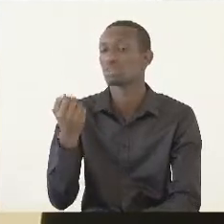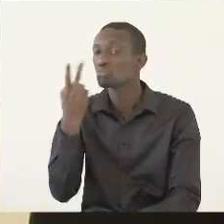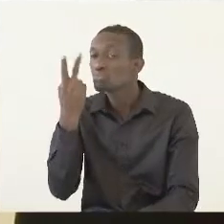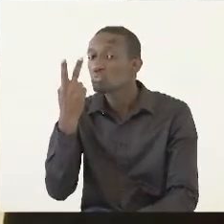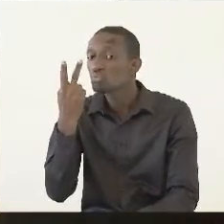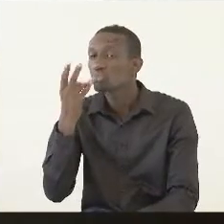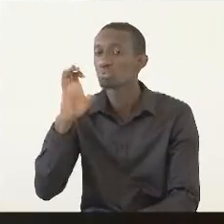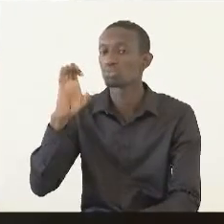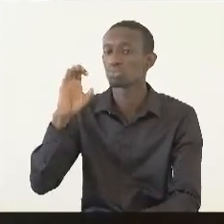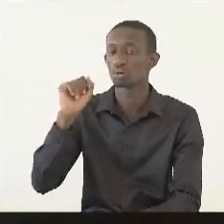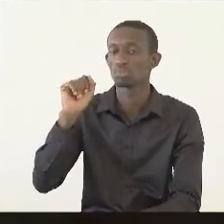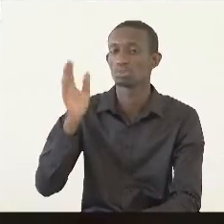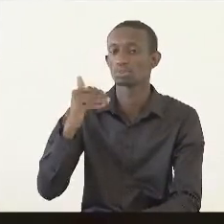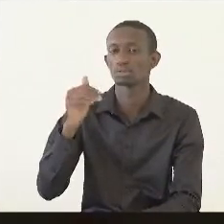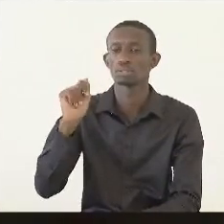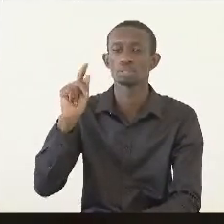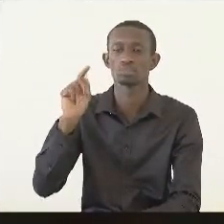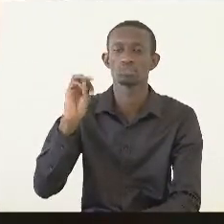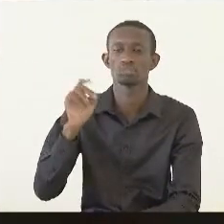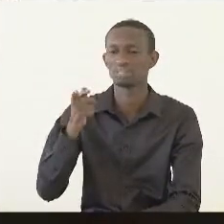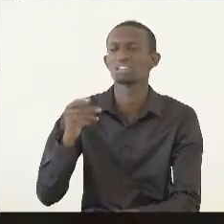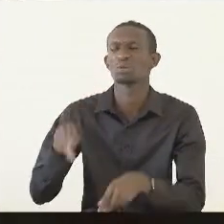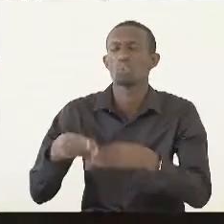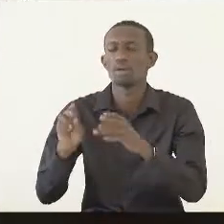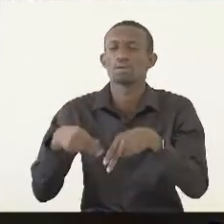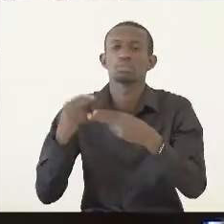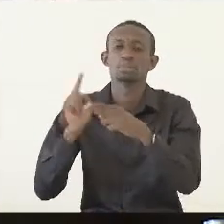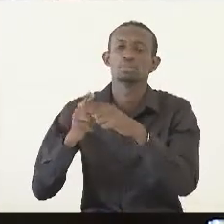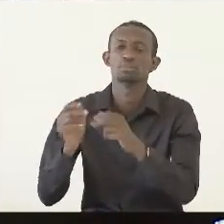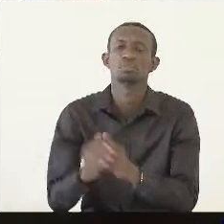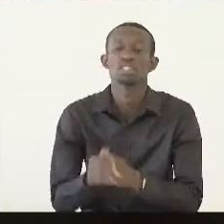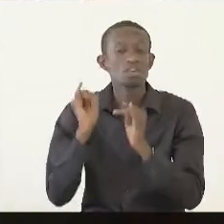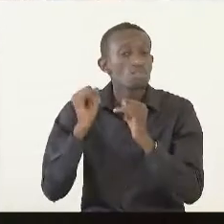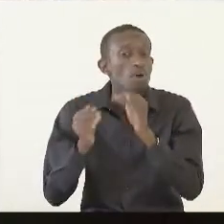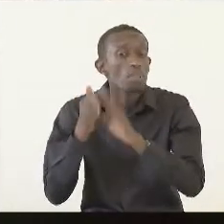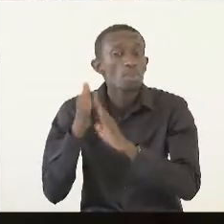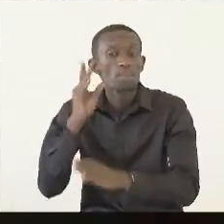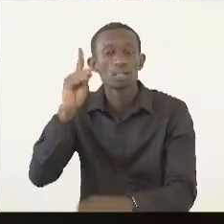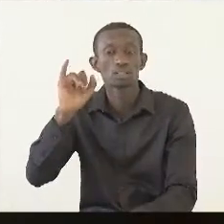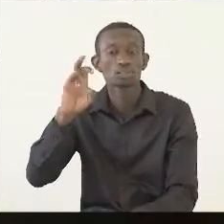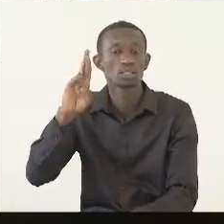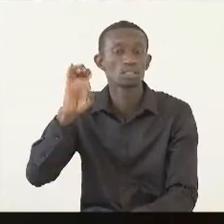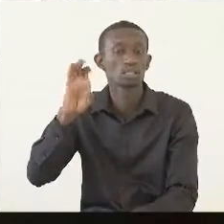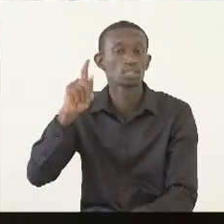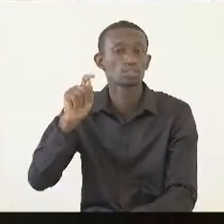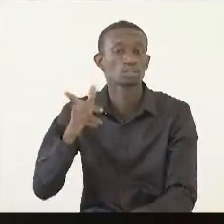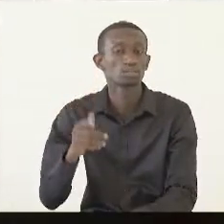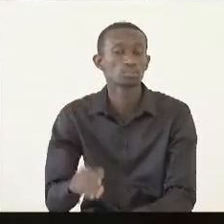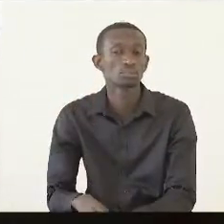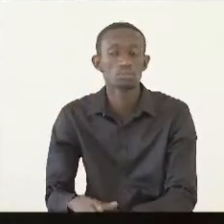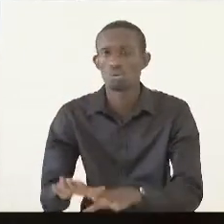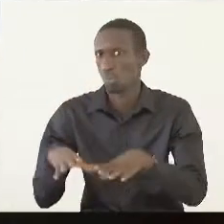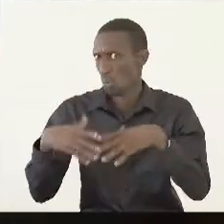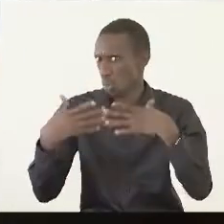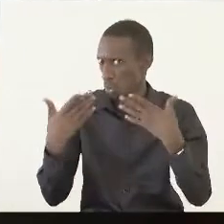atoms. So that is how we can name. If it is directly substituted, or